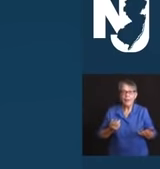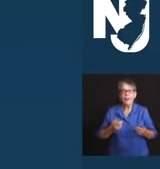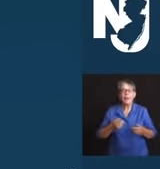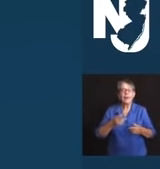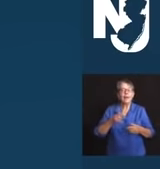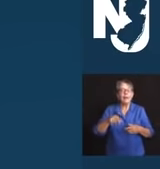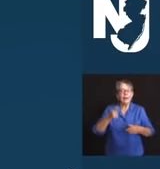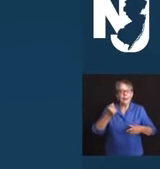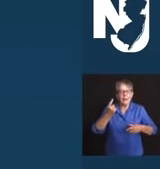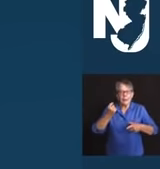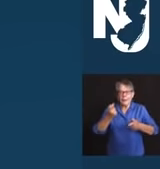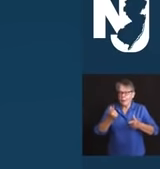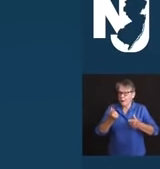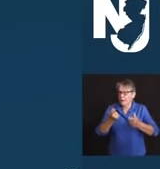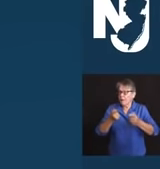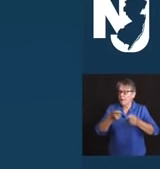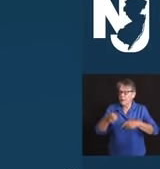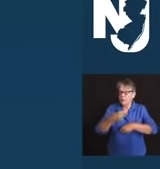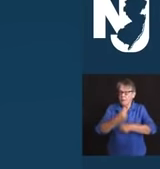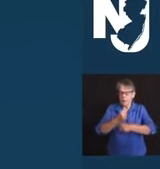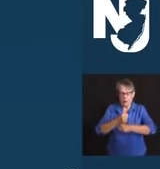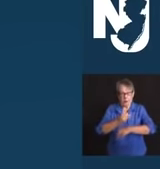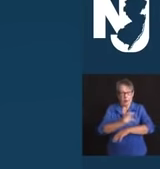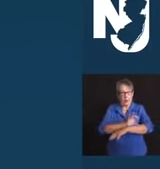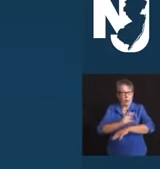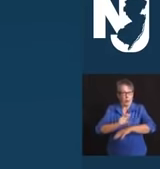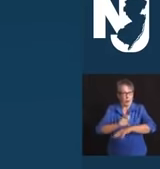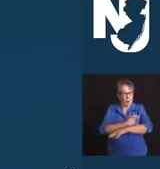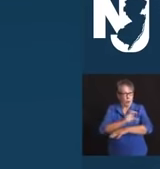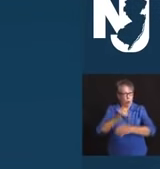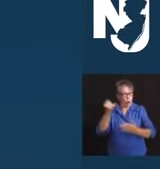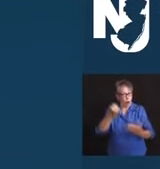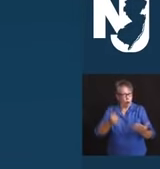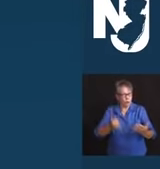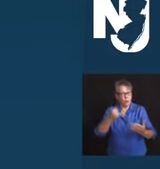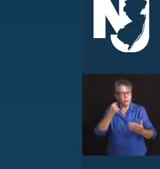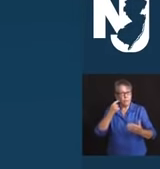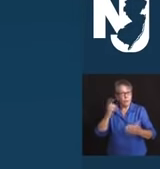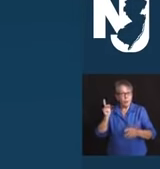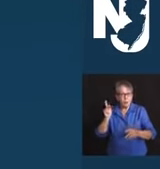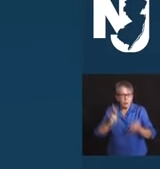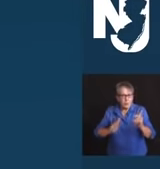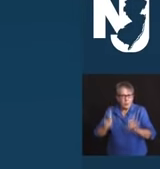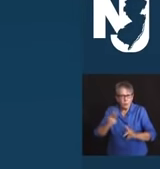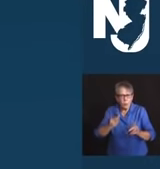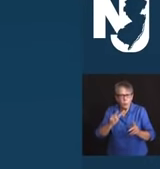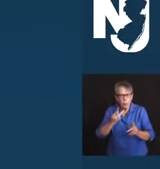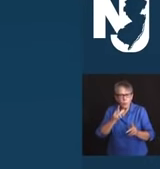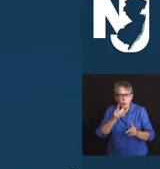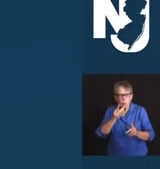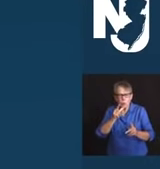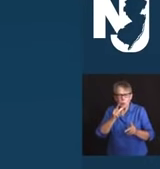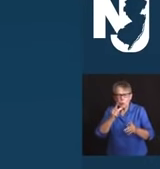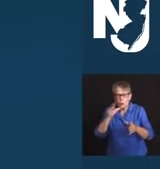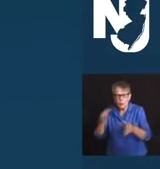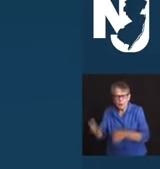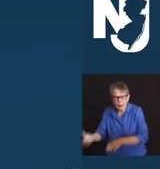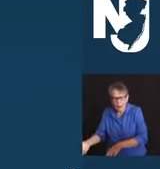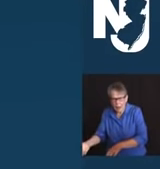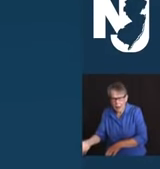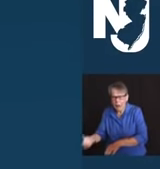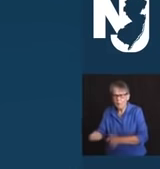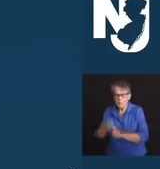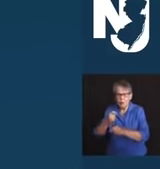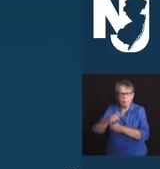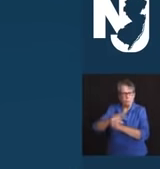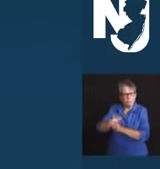by requests. So God bless Hannah for carrying that torch of her grandfather. Cal was a family and community-oriented soul and a